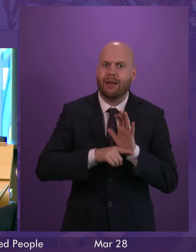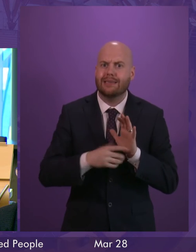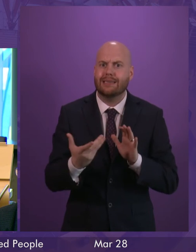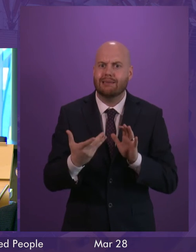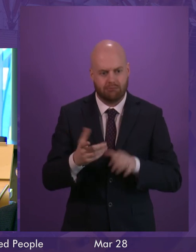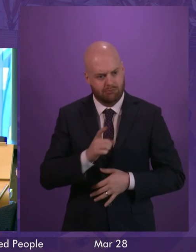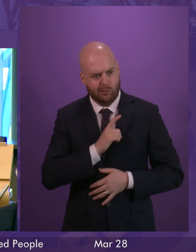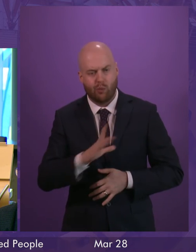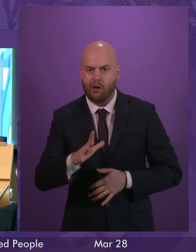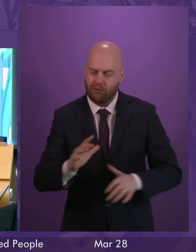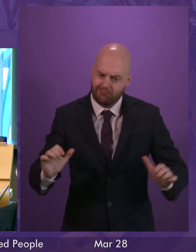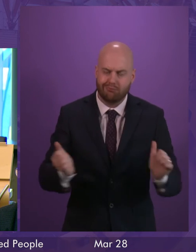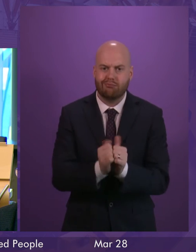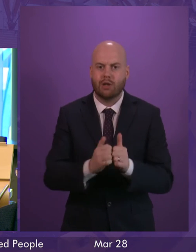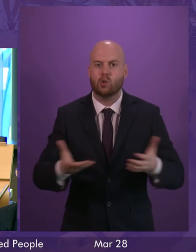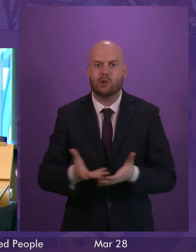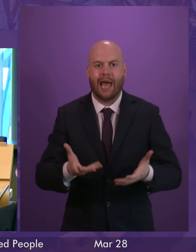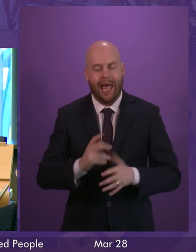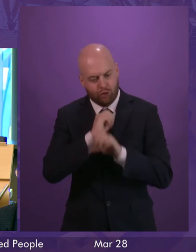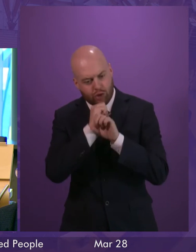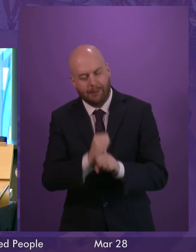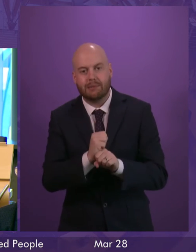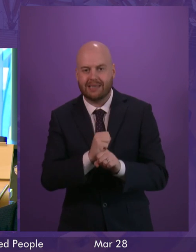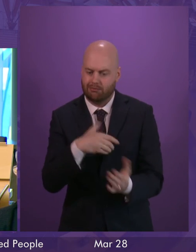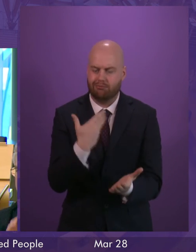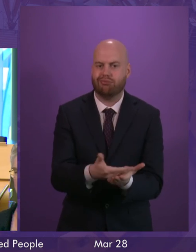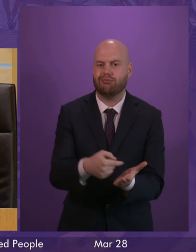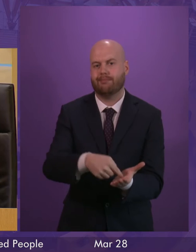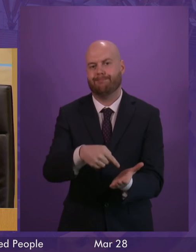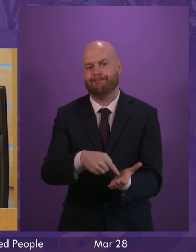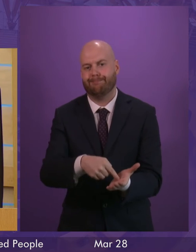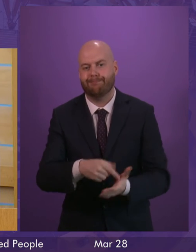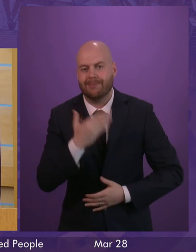reaffirm today our commitment to doing just that and thank you very much.